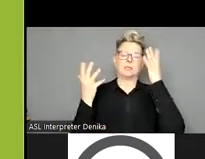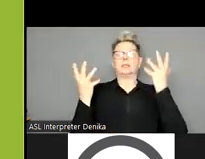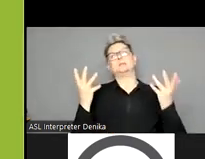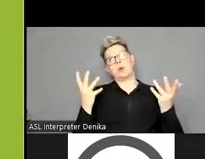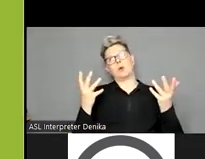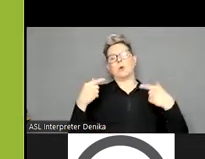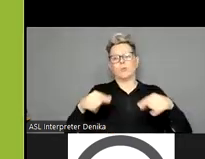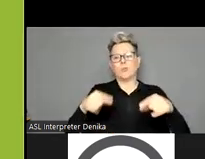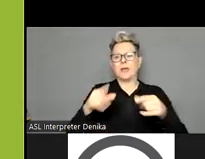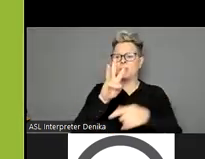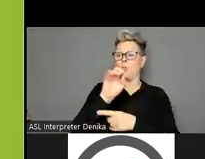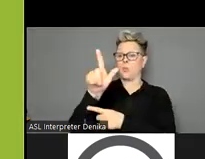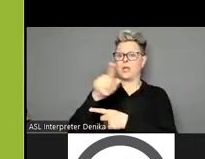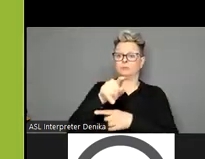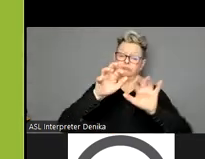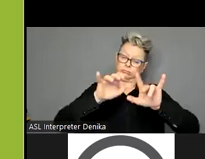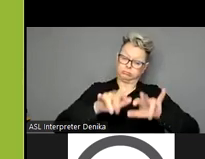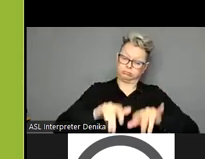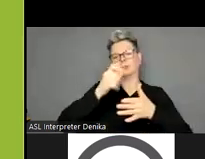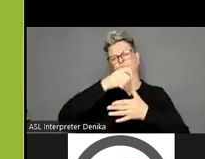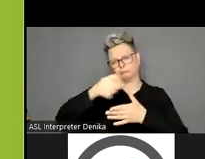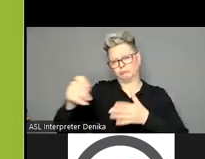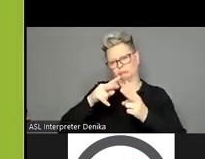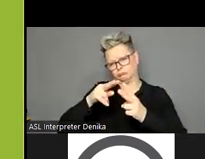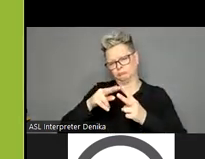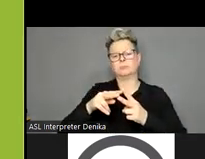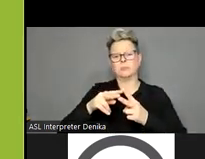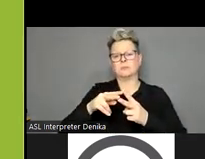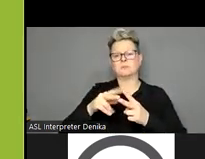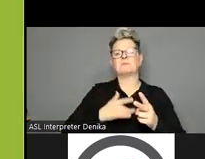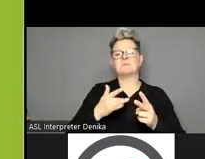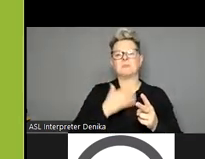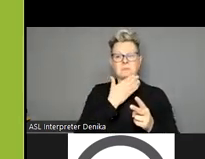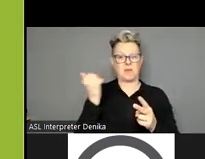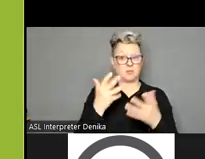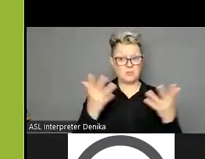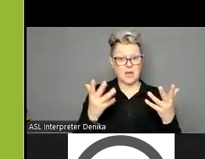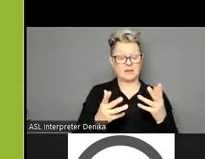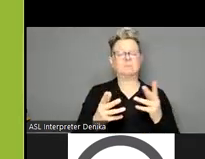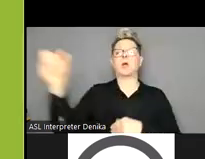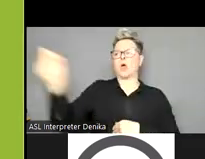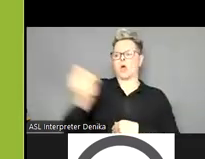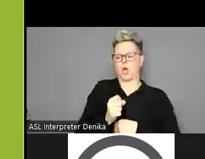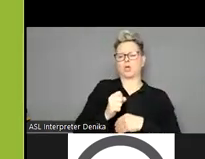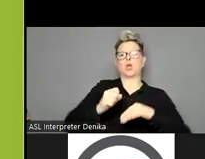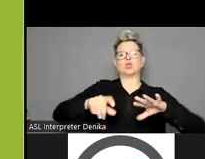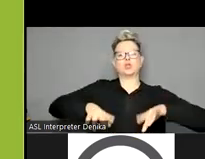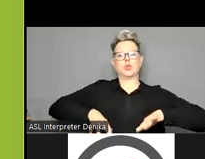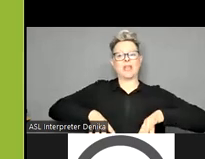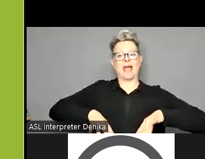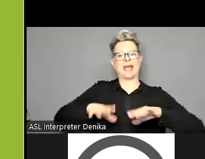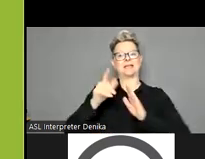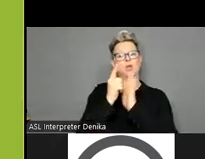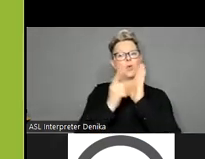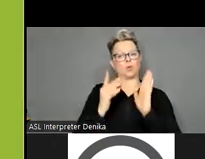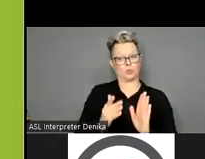drafting a will, I definitely think that it's best for people to hire a Newfoundland lawyer to